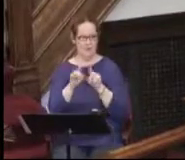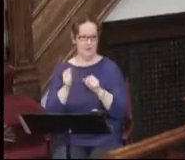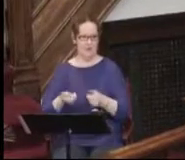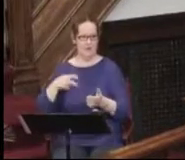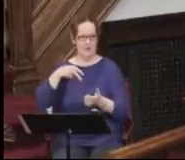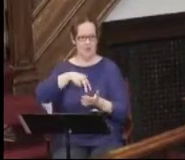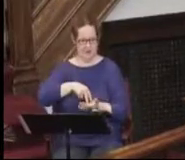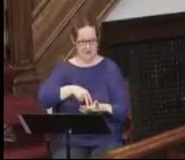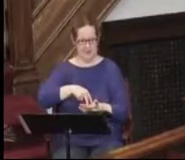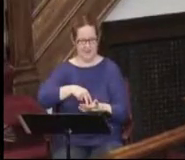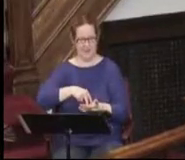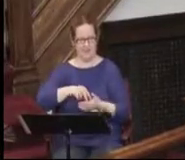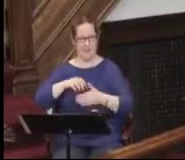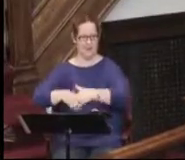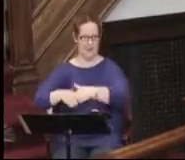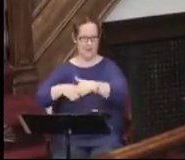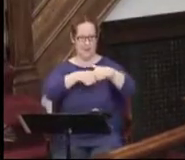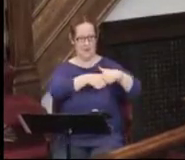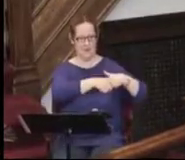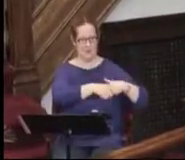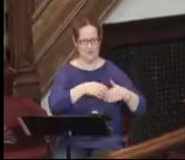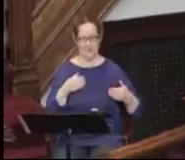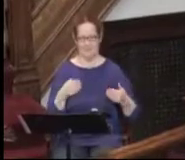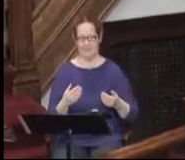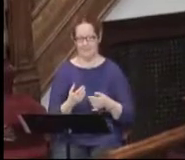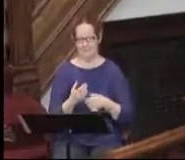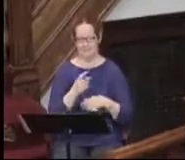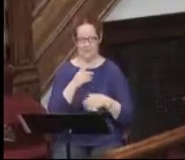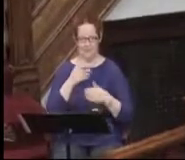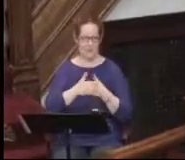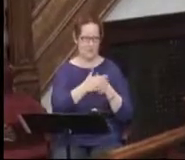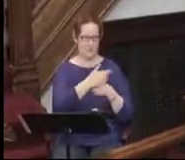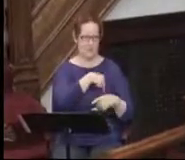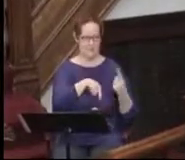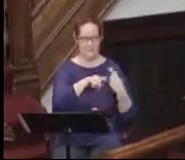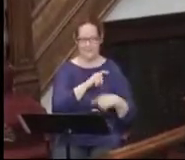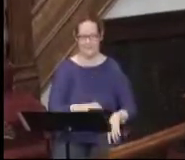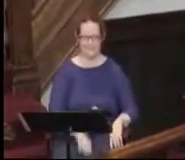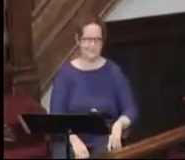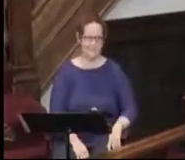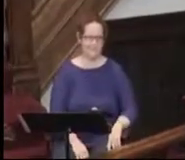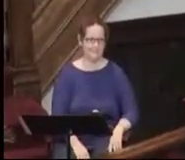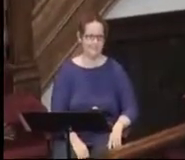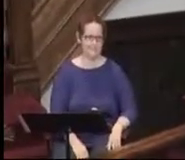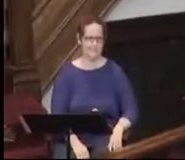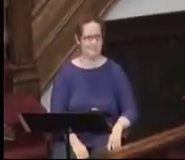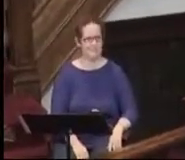to rise to greet those who are near you and to extend the hand of friendship.